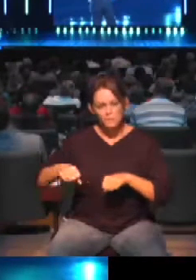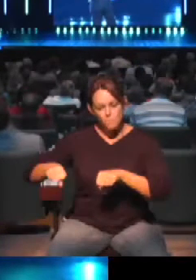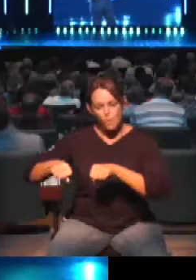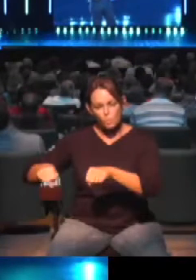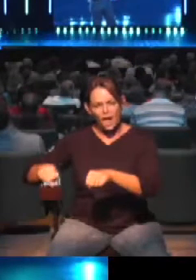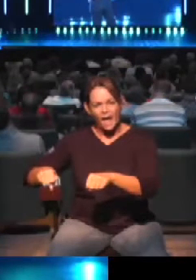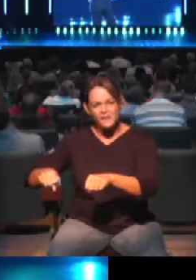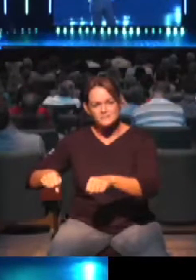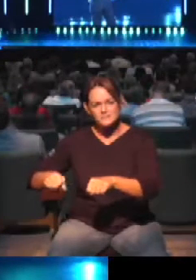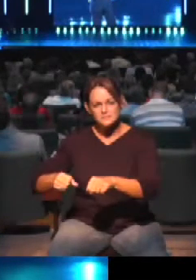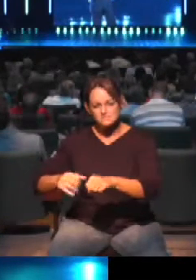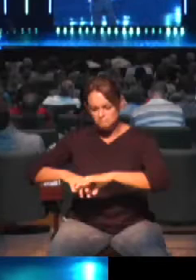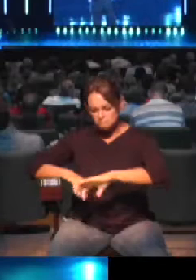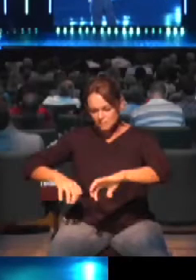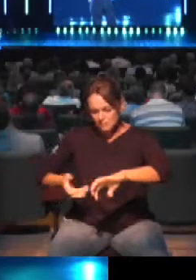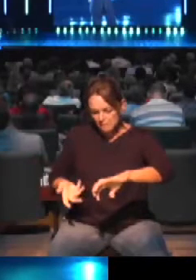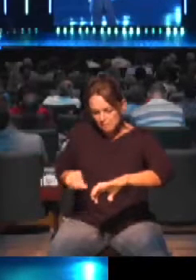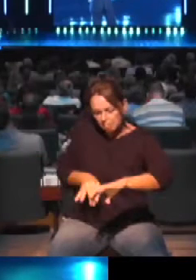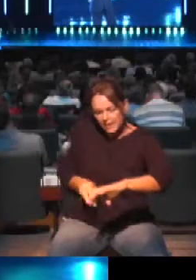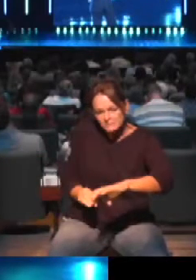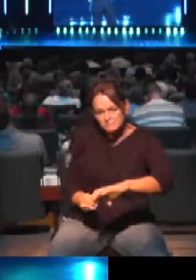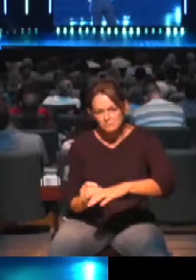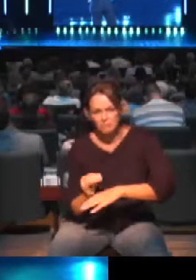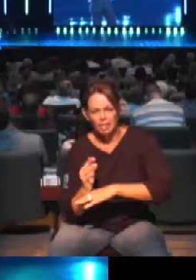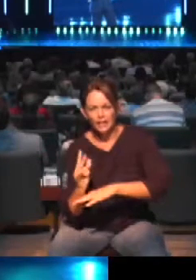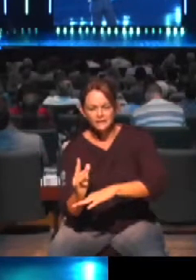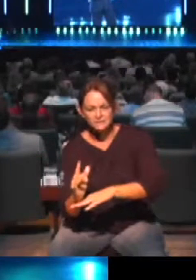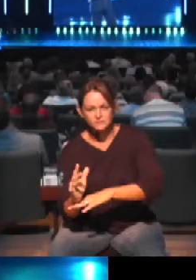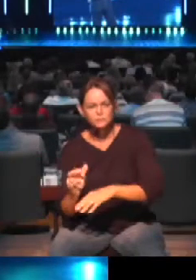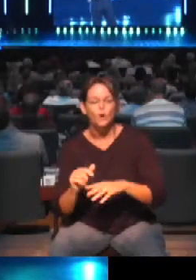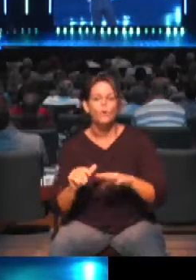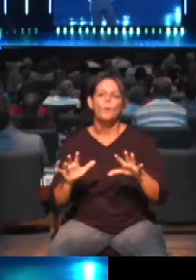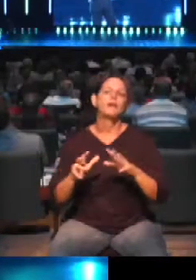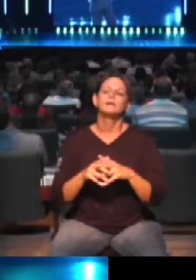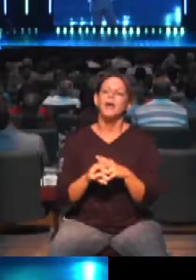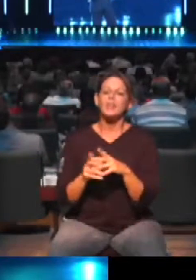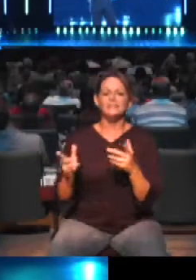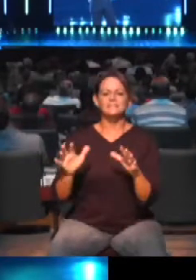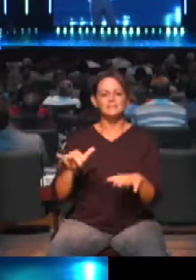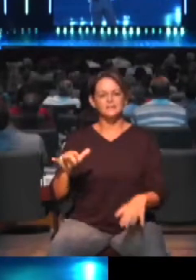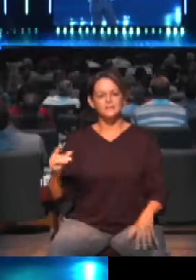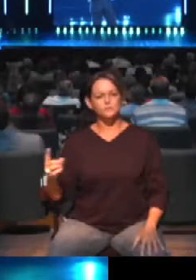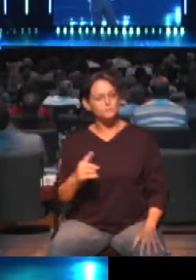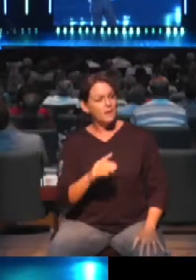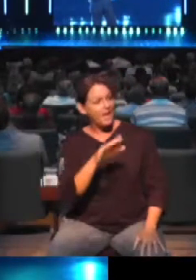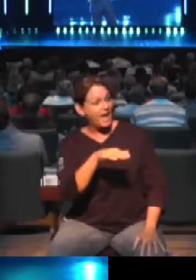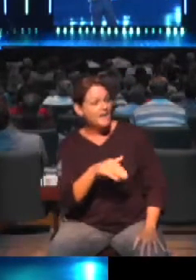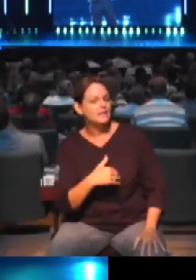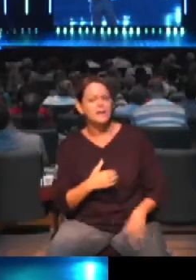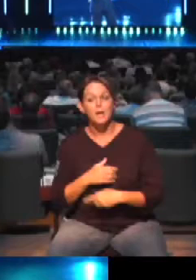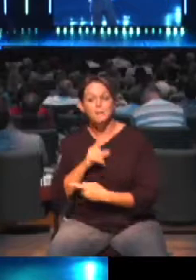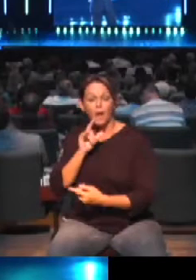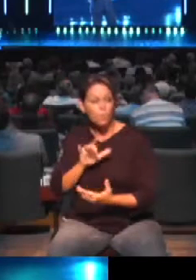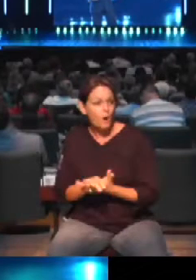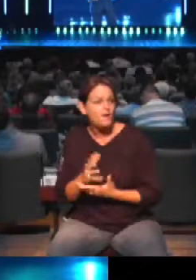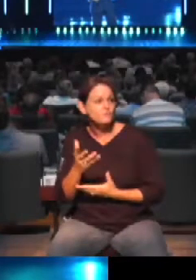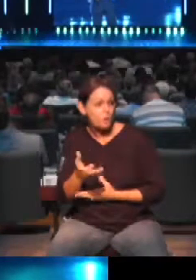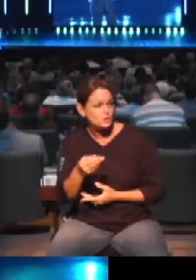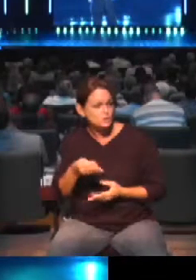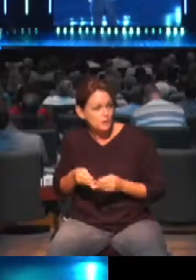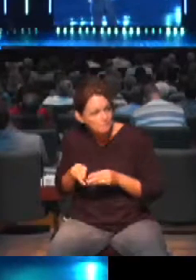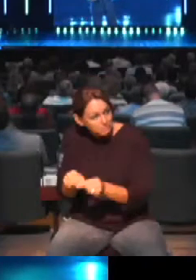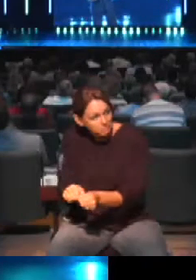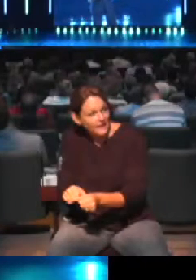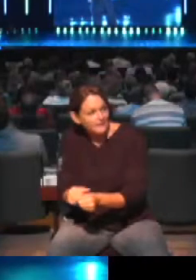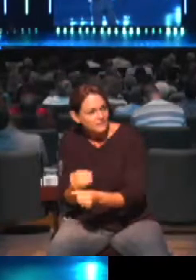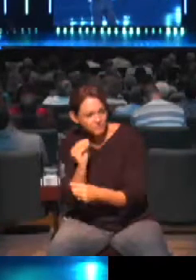trees and some plants and, okay, let me make this illustration a little more believable. Let's say you come to me and I say, Debbie wants some flowers and some